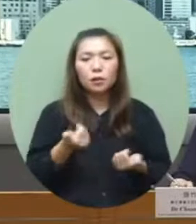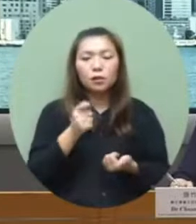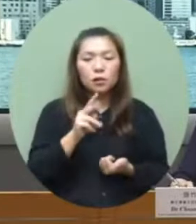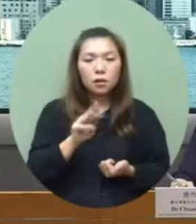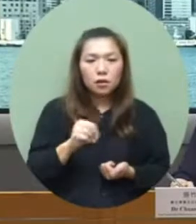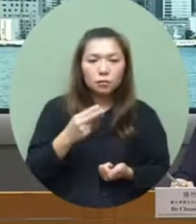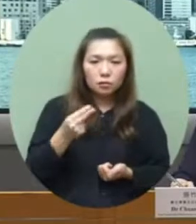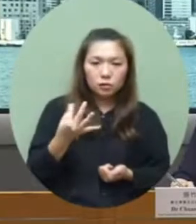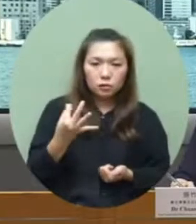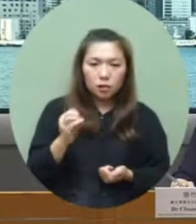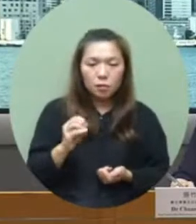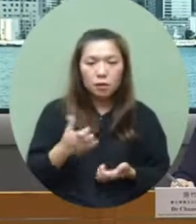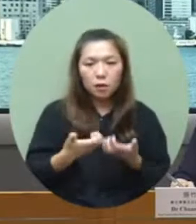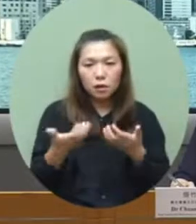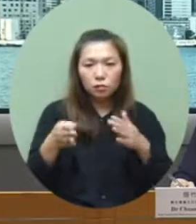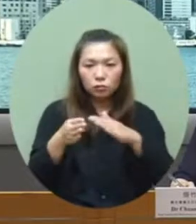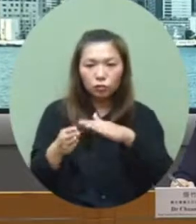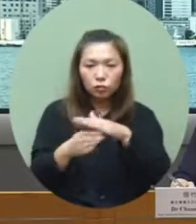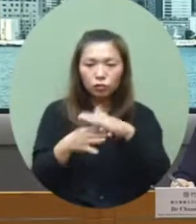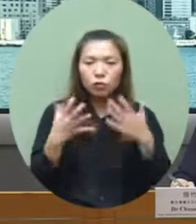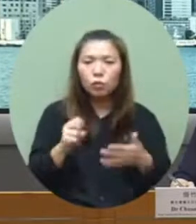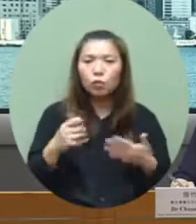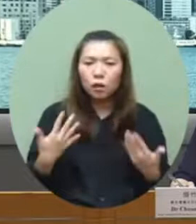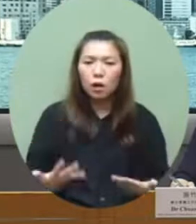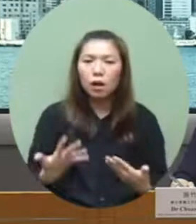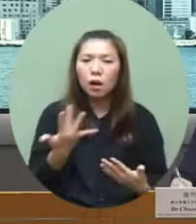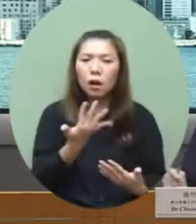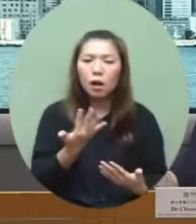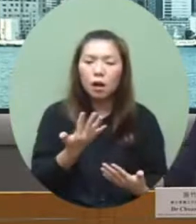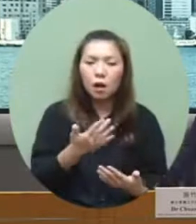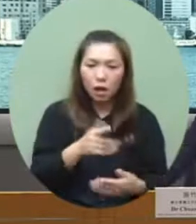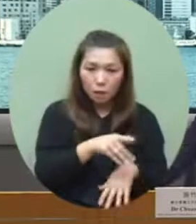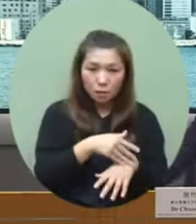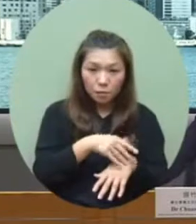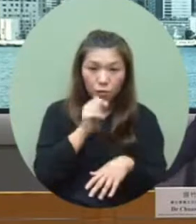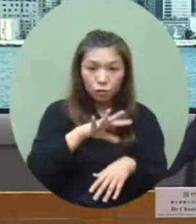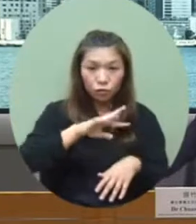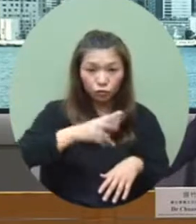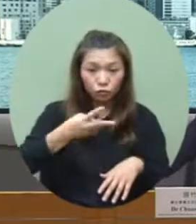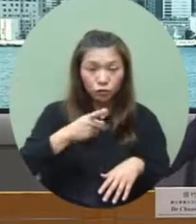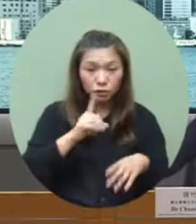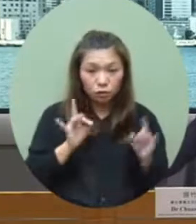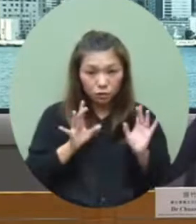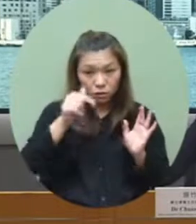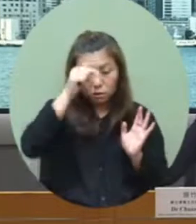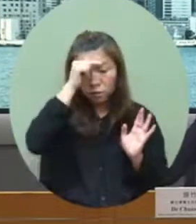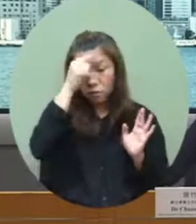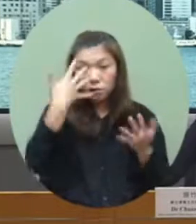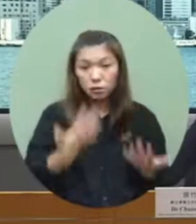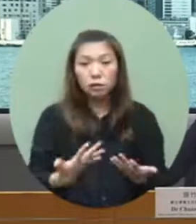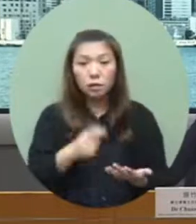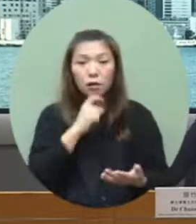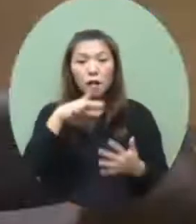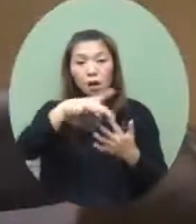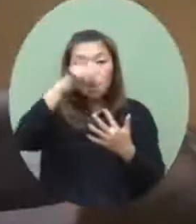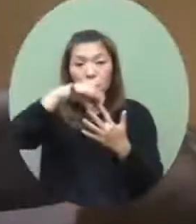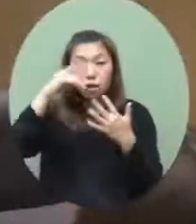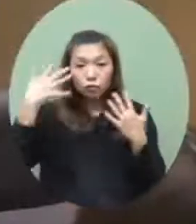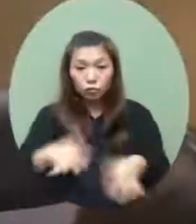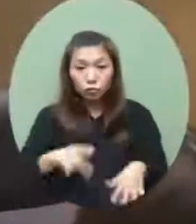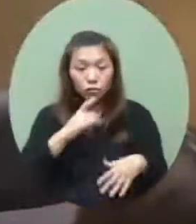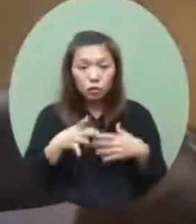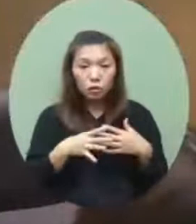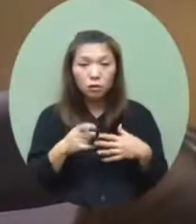from AM730. I have a question on the utilization rate of isolation beds and about transfer of patients to